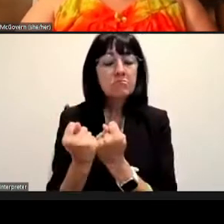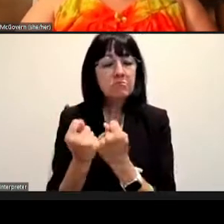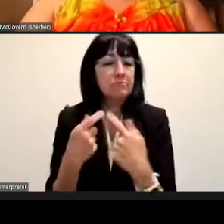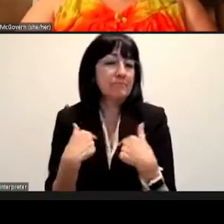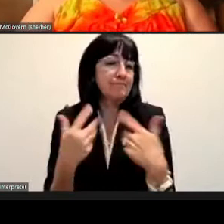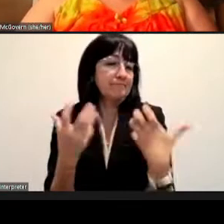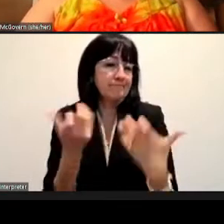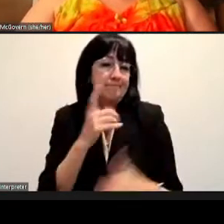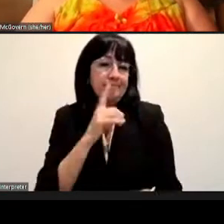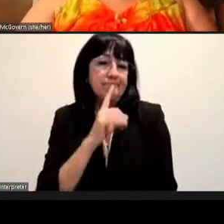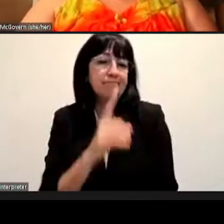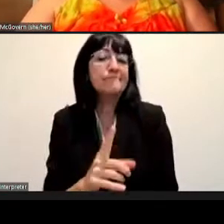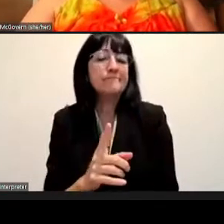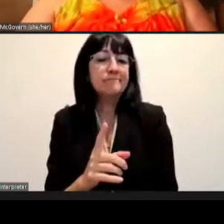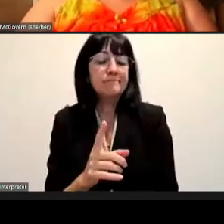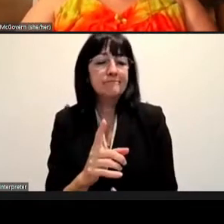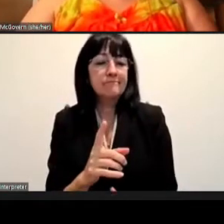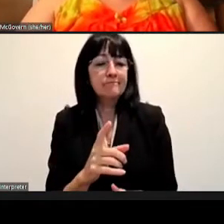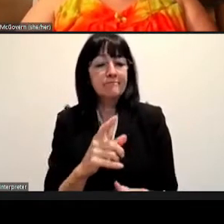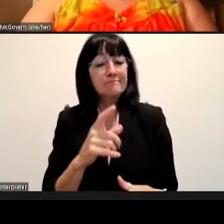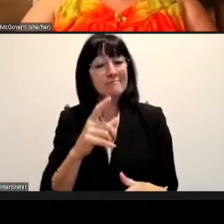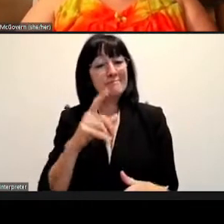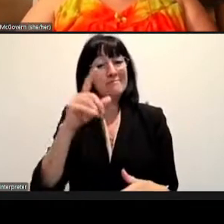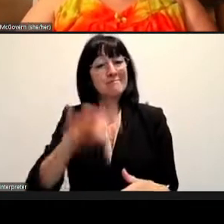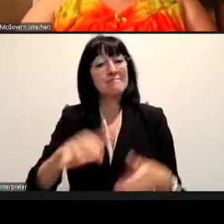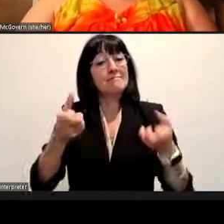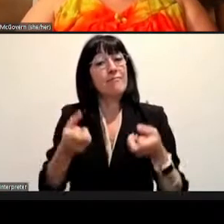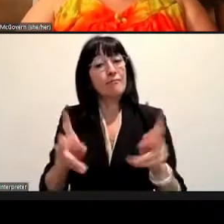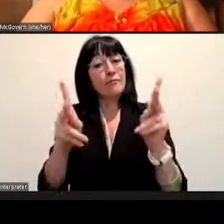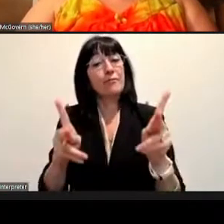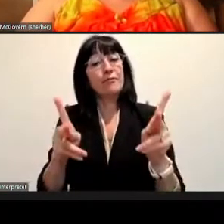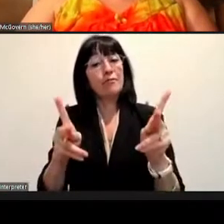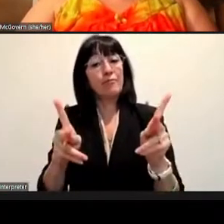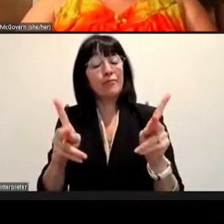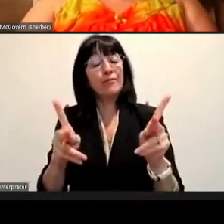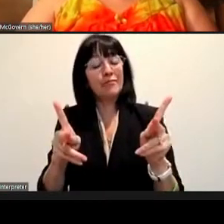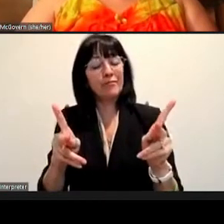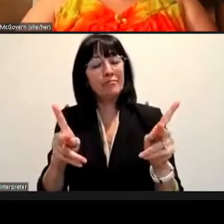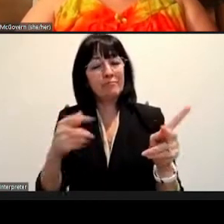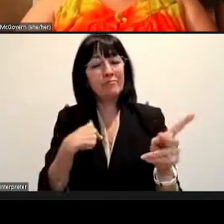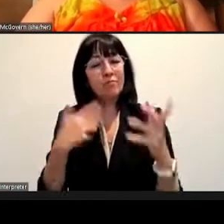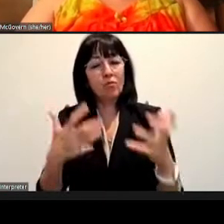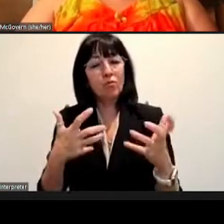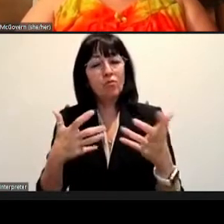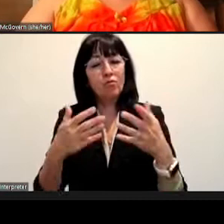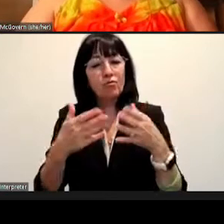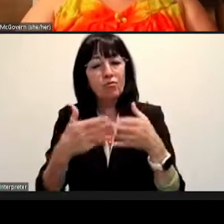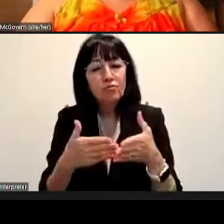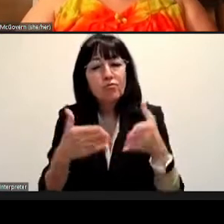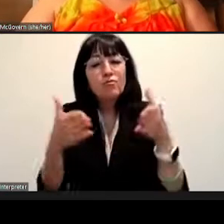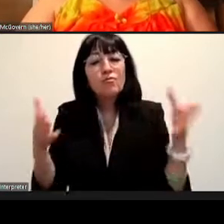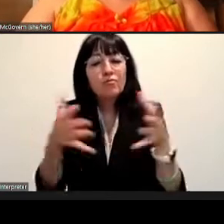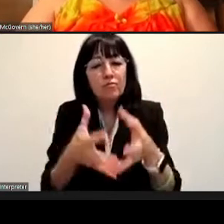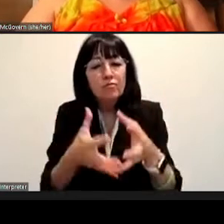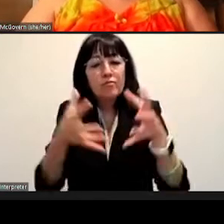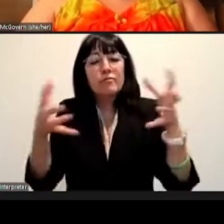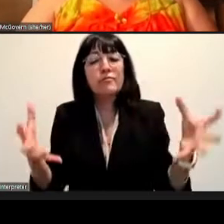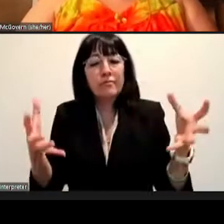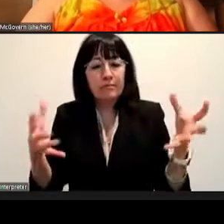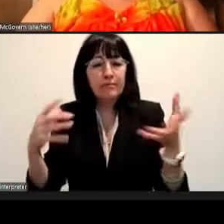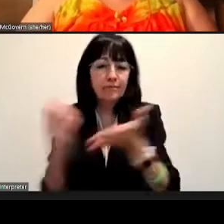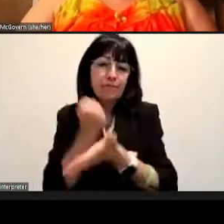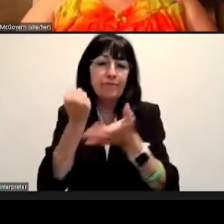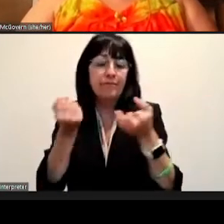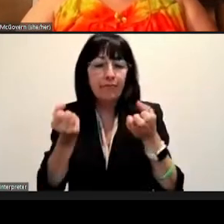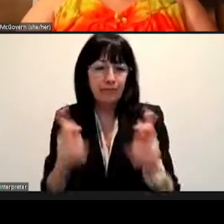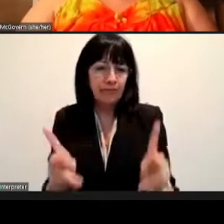of making the table bigger, not just creating space at the table, but literally making the table bigger so that people, designers